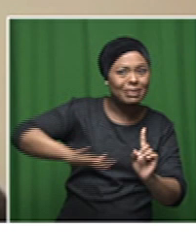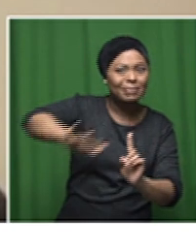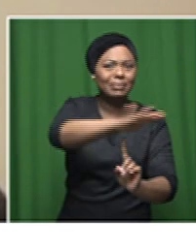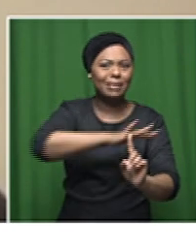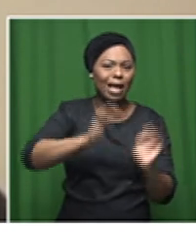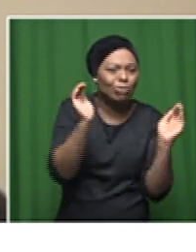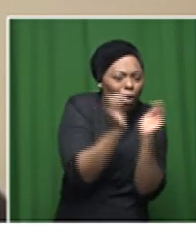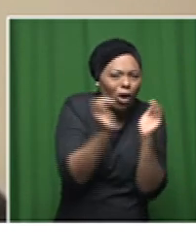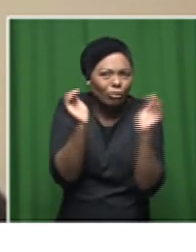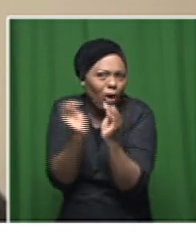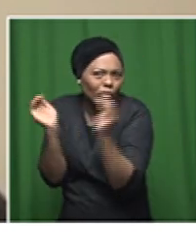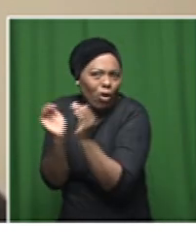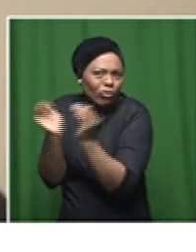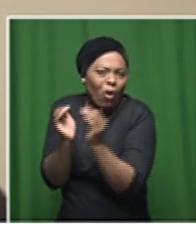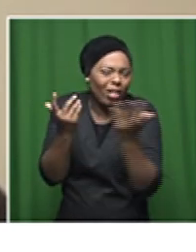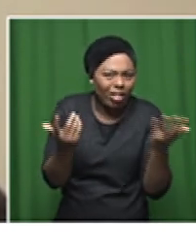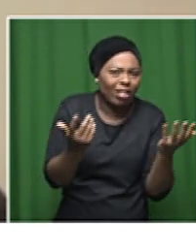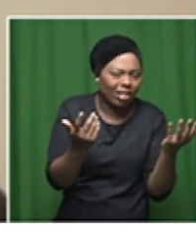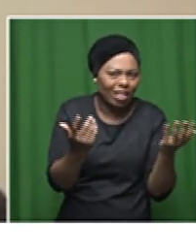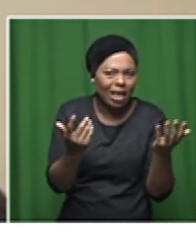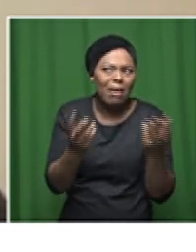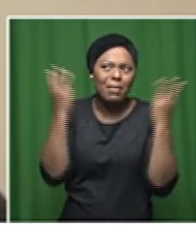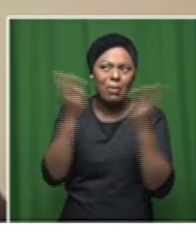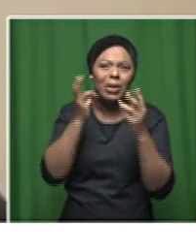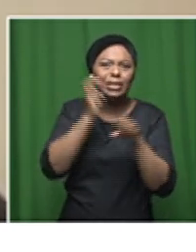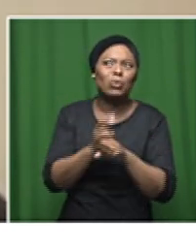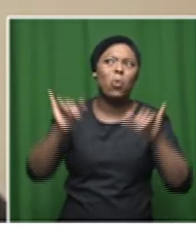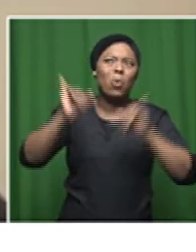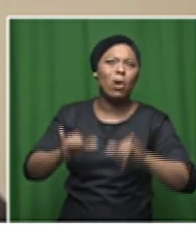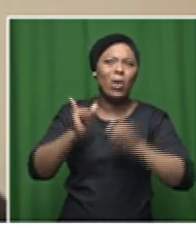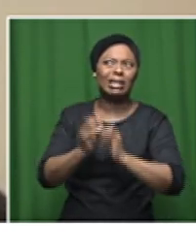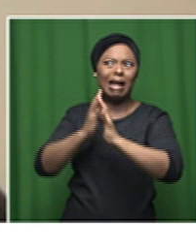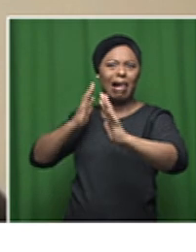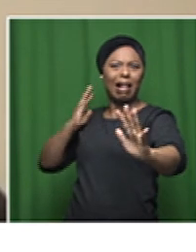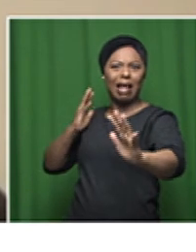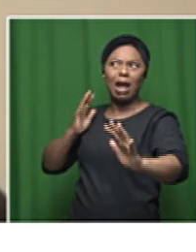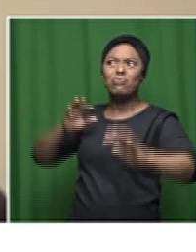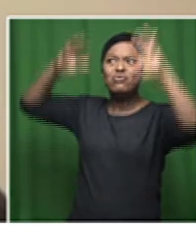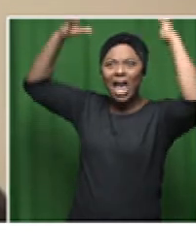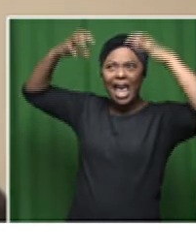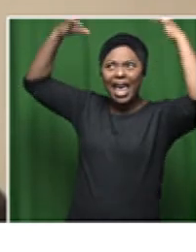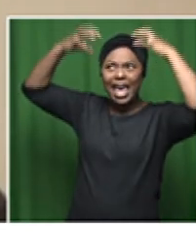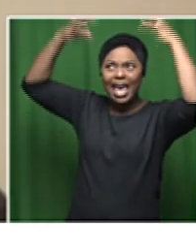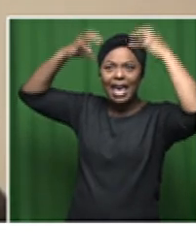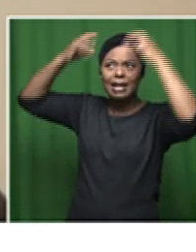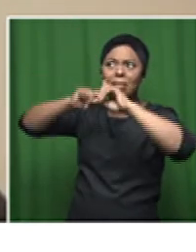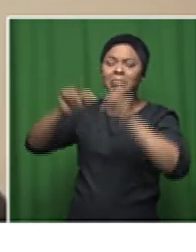cannot cater for everyone in the country. People have to wait outside in the sun, in the rain. Yes, there are those